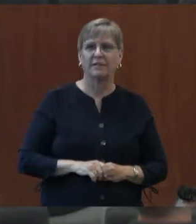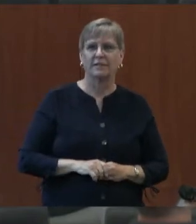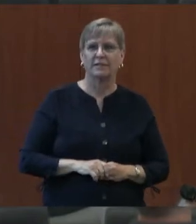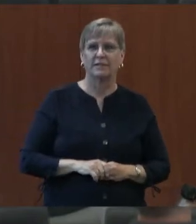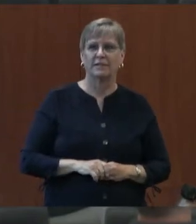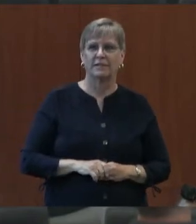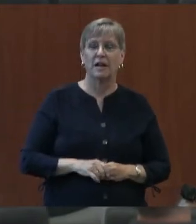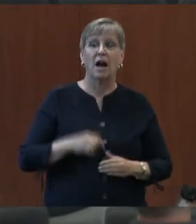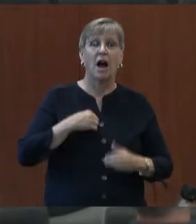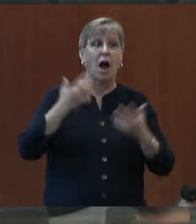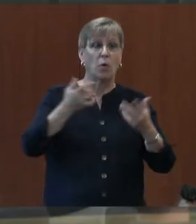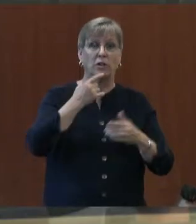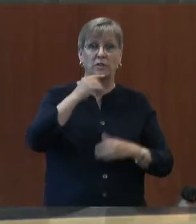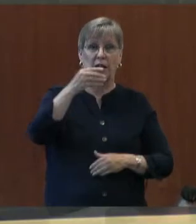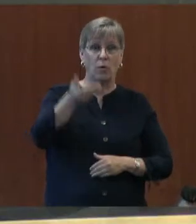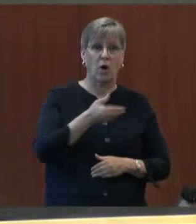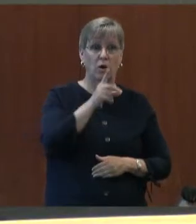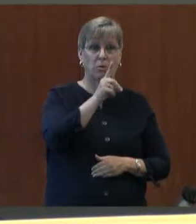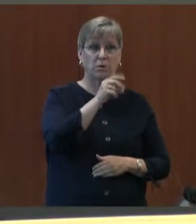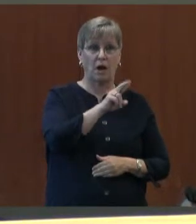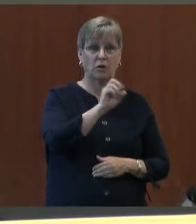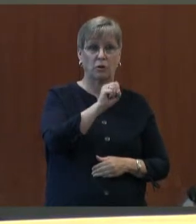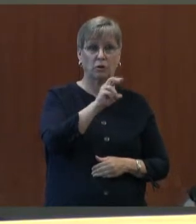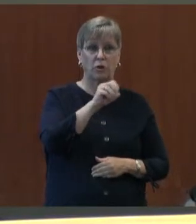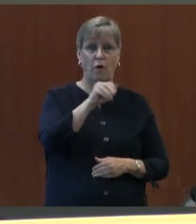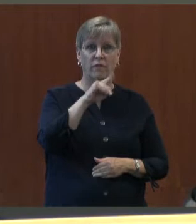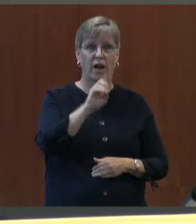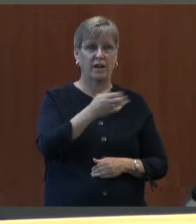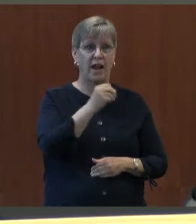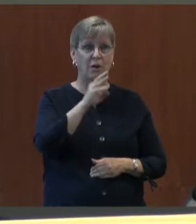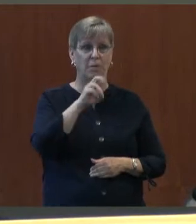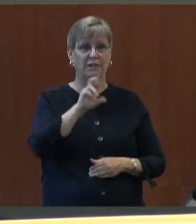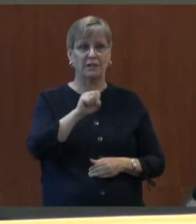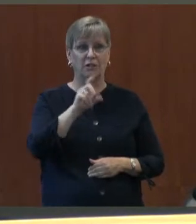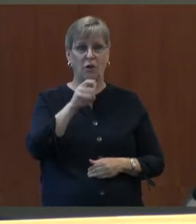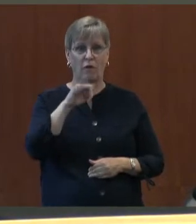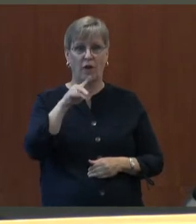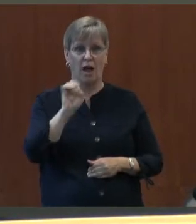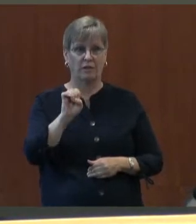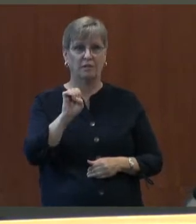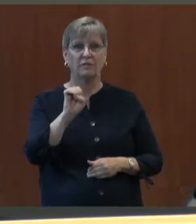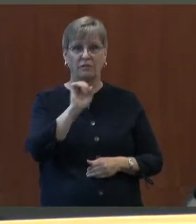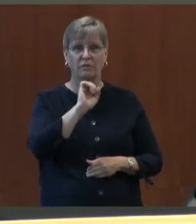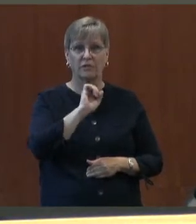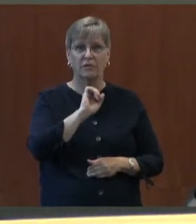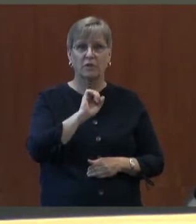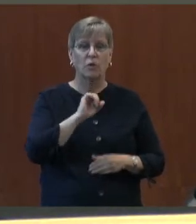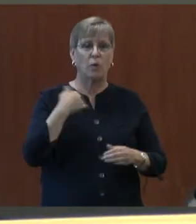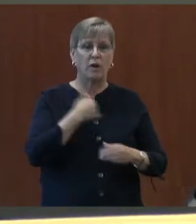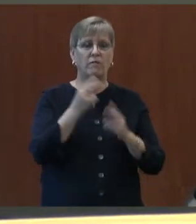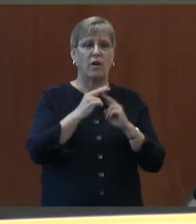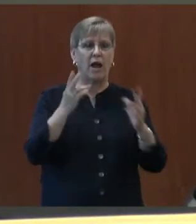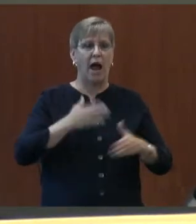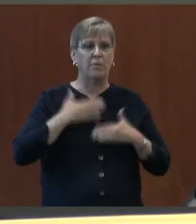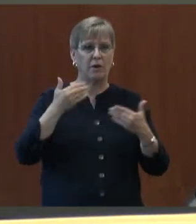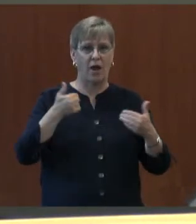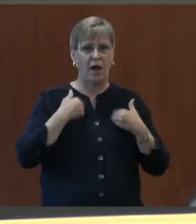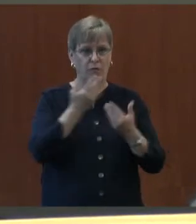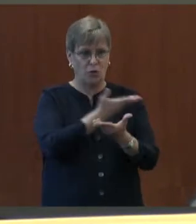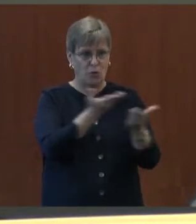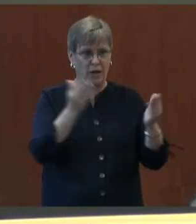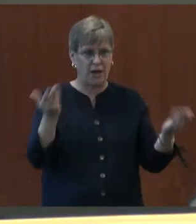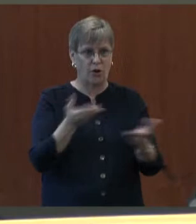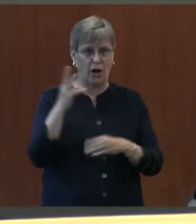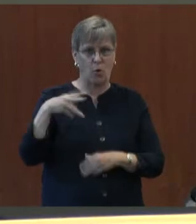I would just like to say welcome, Dr. Sovine and Mrs. Sovine, Kelly. We're just so very happy to have you here in Washington